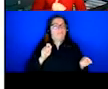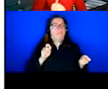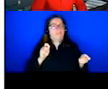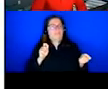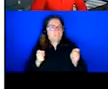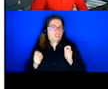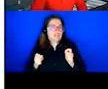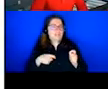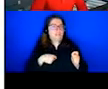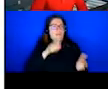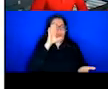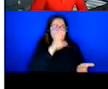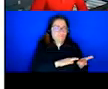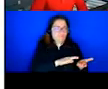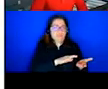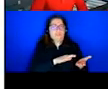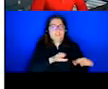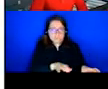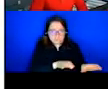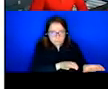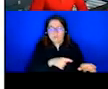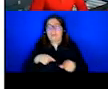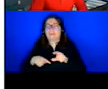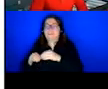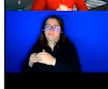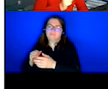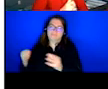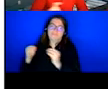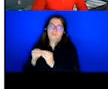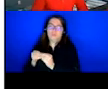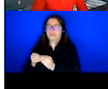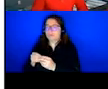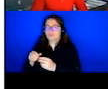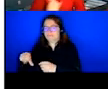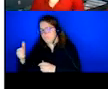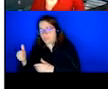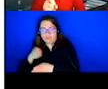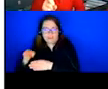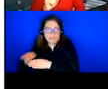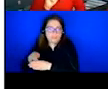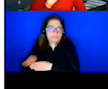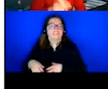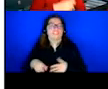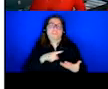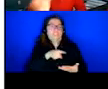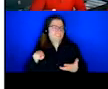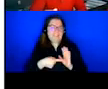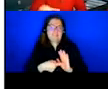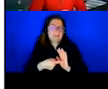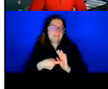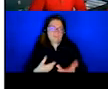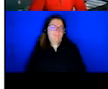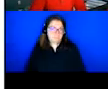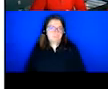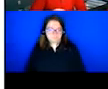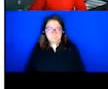this is just an example plan to kind of think about how you can kind of build on that. And then these are then moving towards how